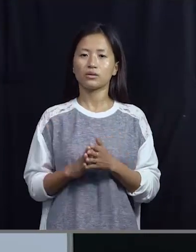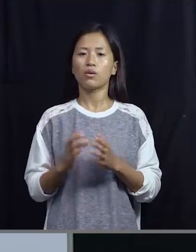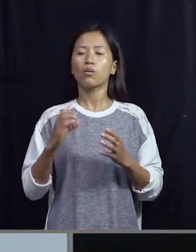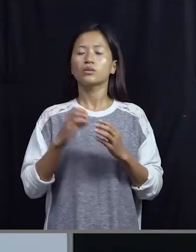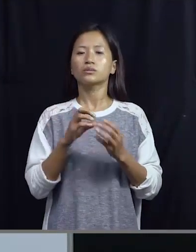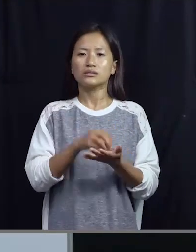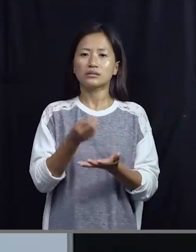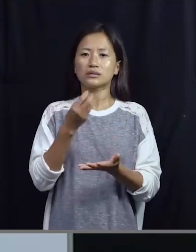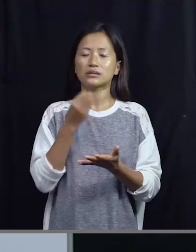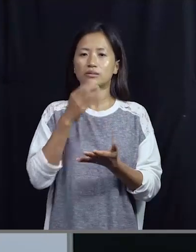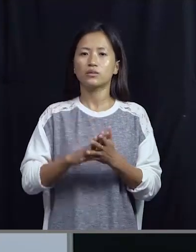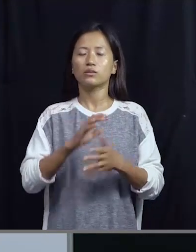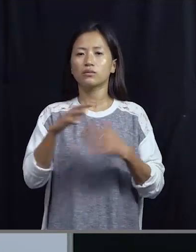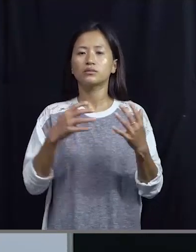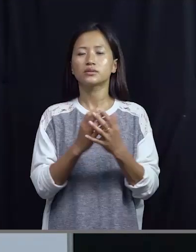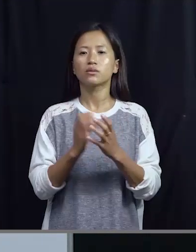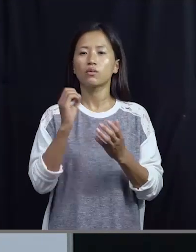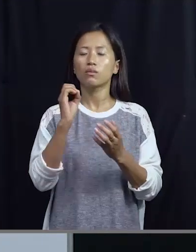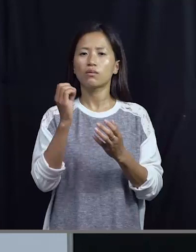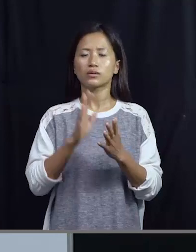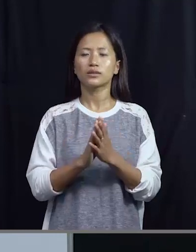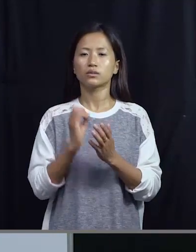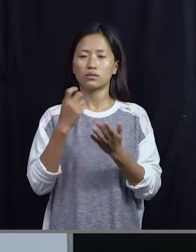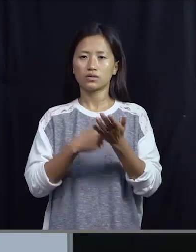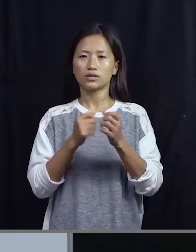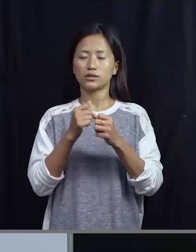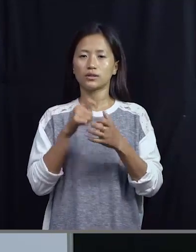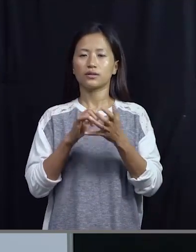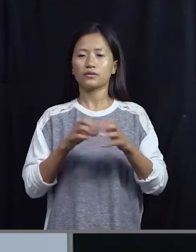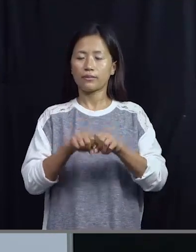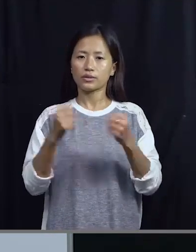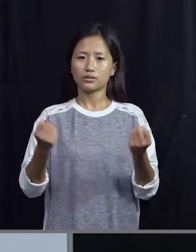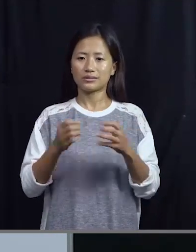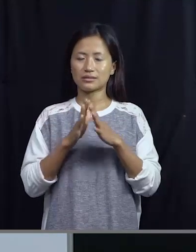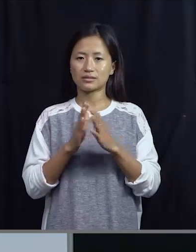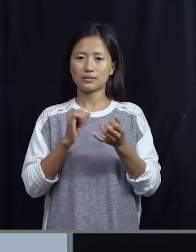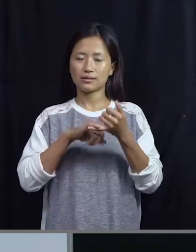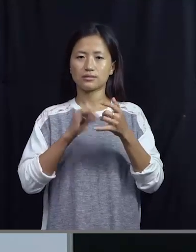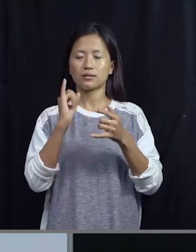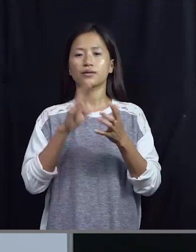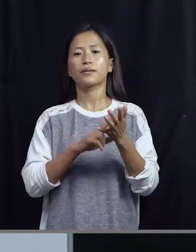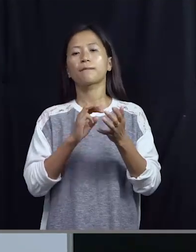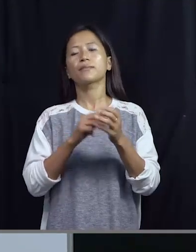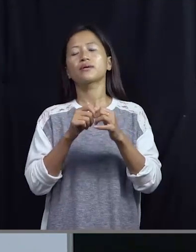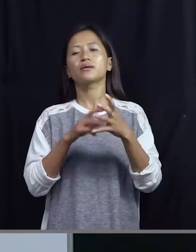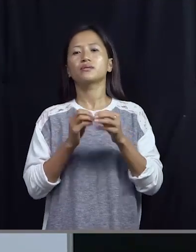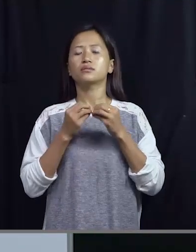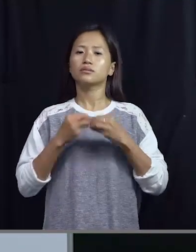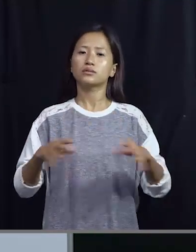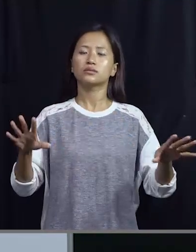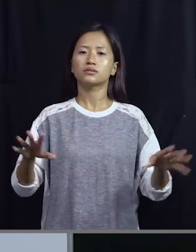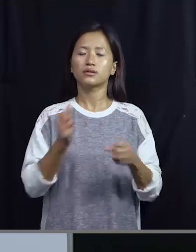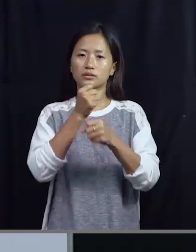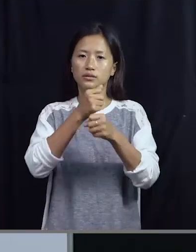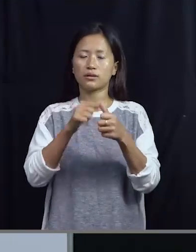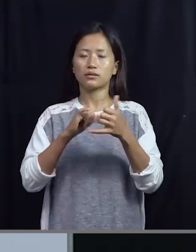organic waste, okay? When it eats the organic waste and then breaks down into simpler compounds, it releases a gas.